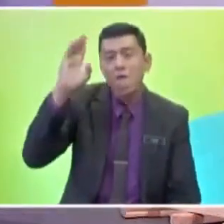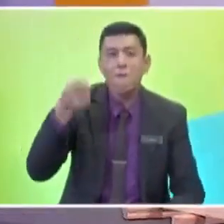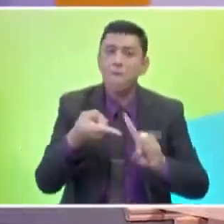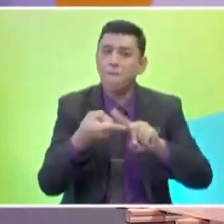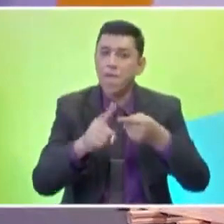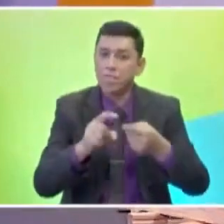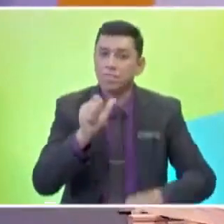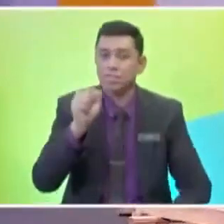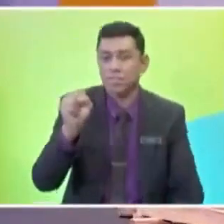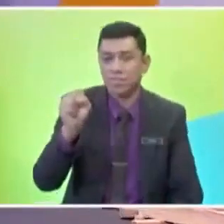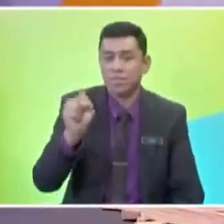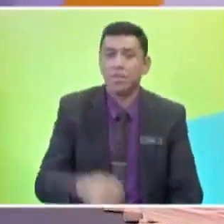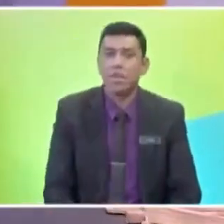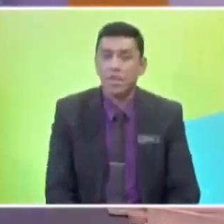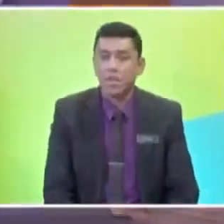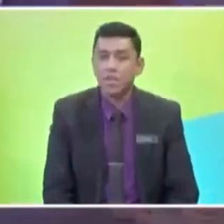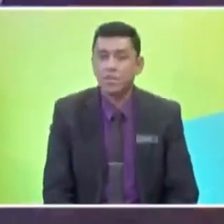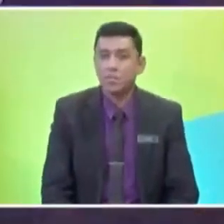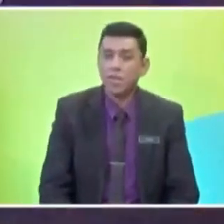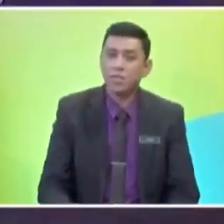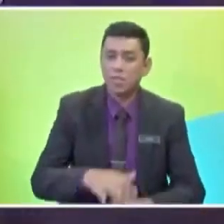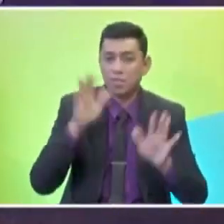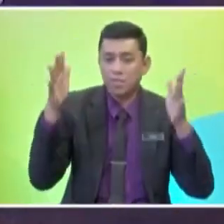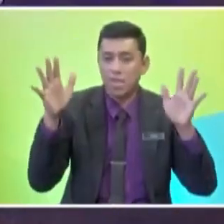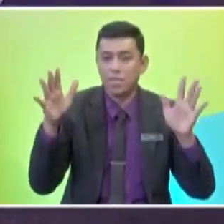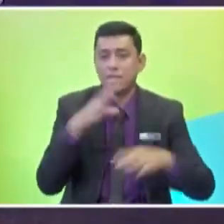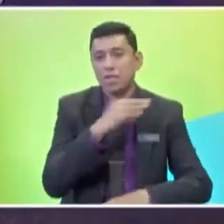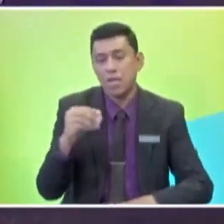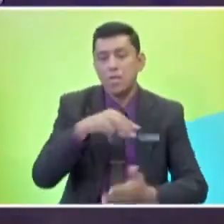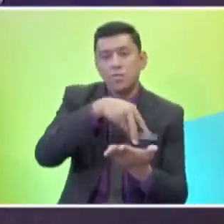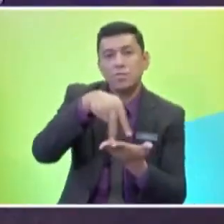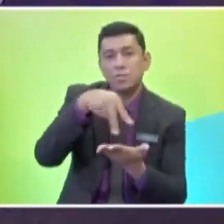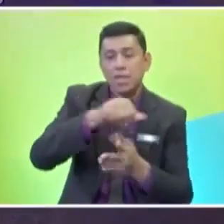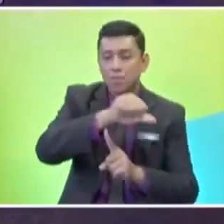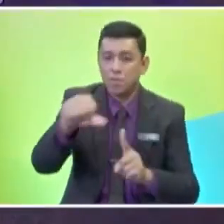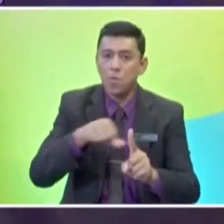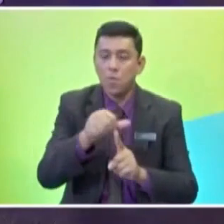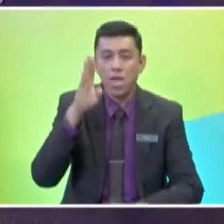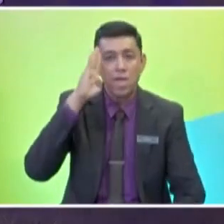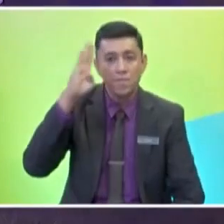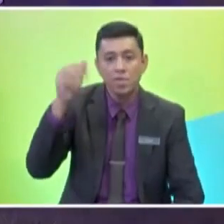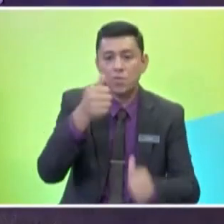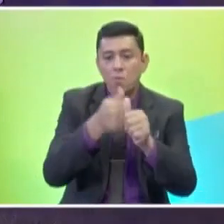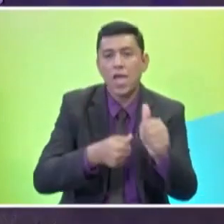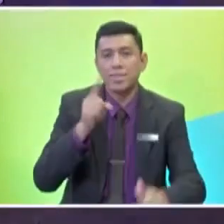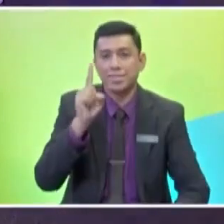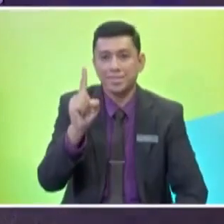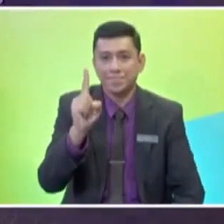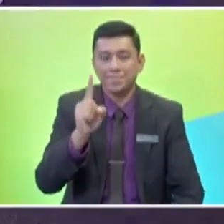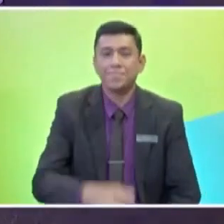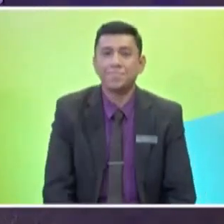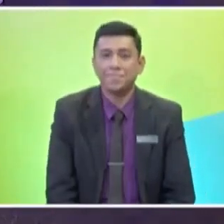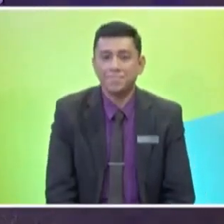hello friends. Wave hands and dance around. Hello